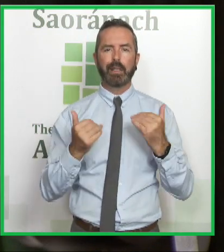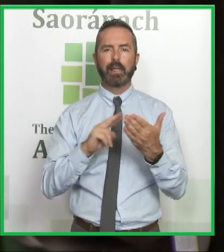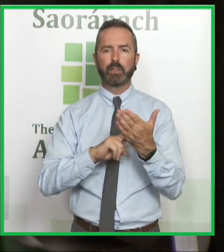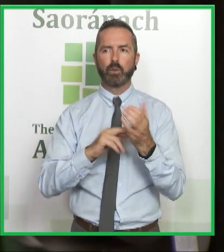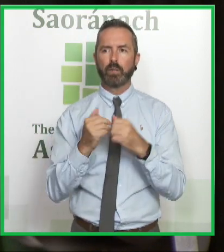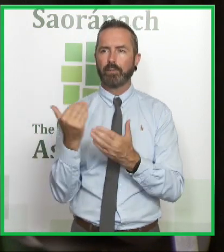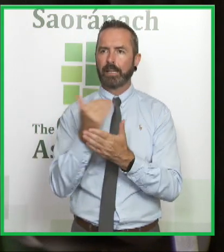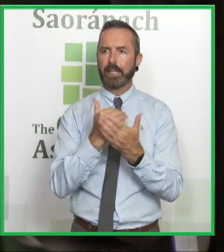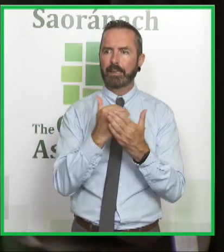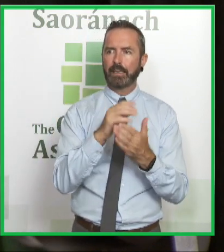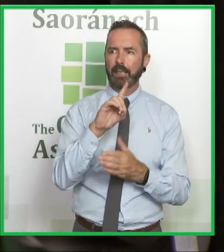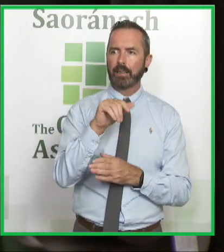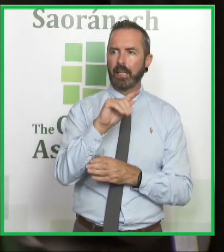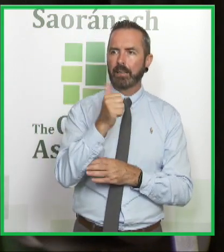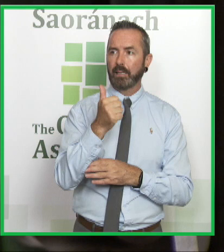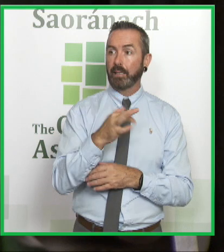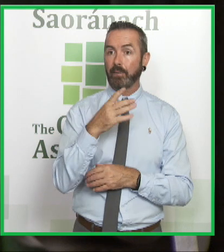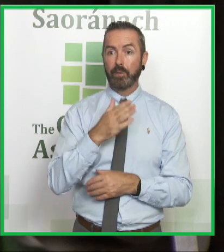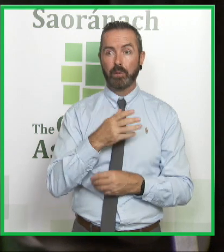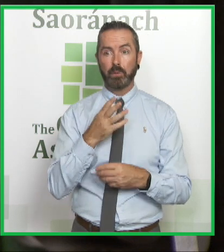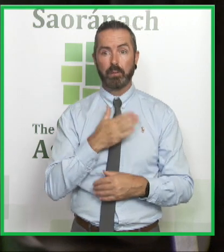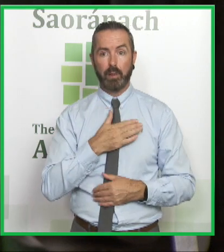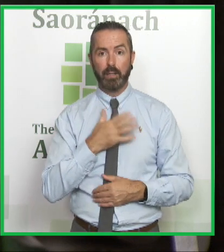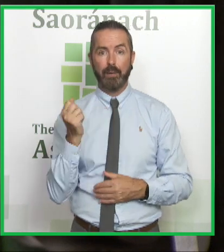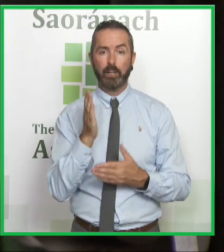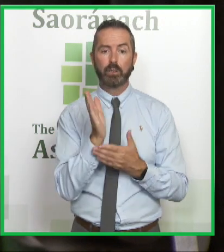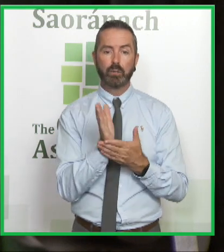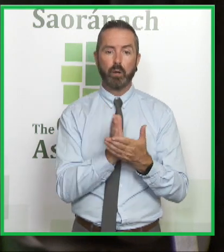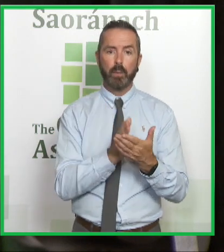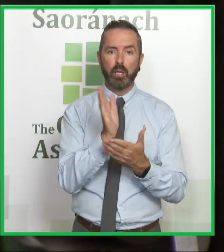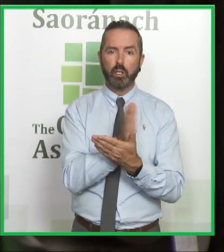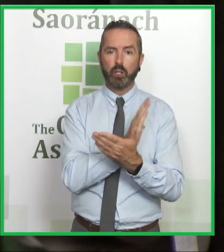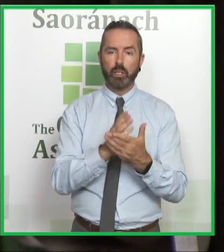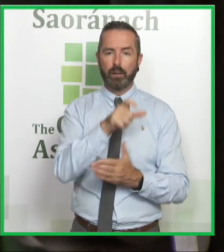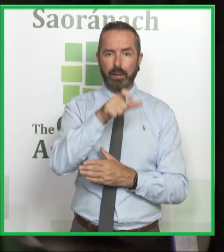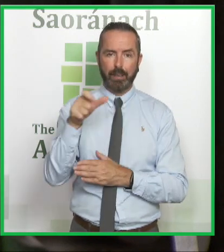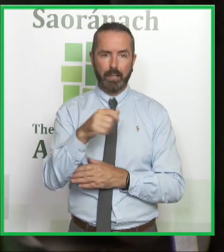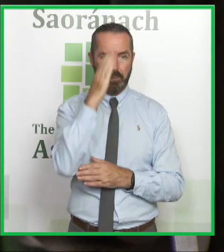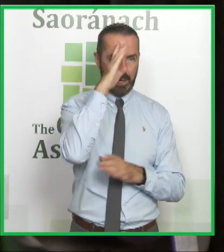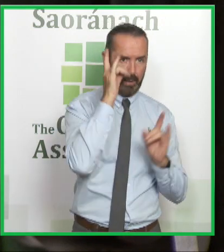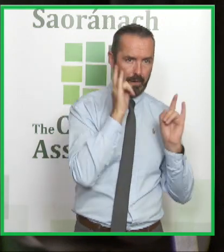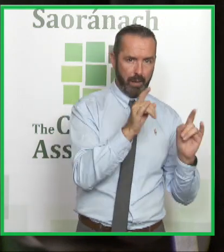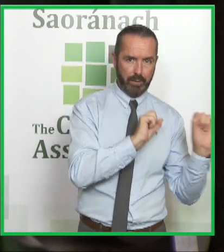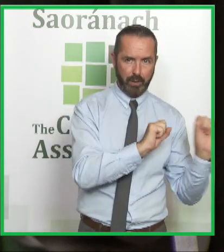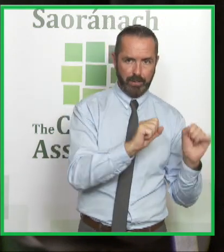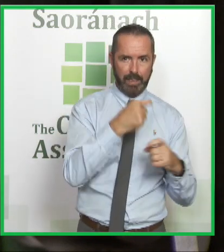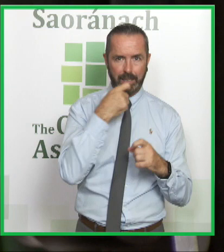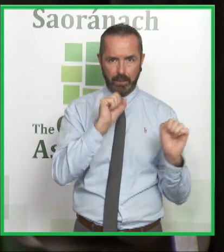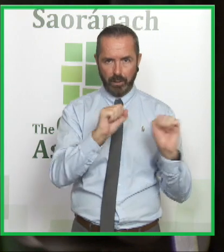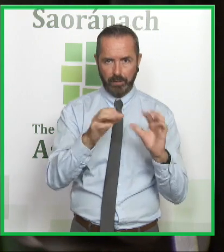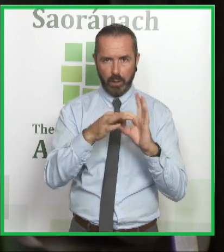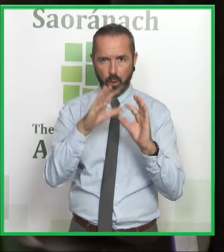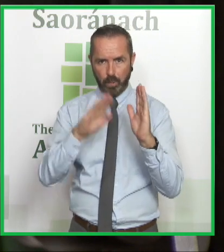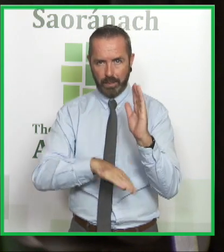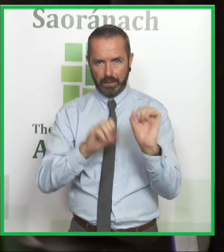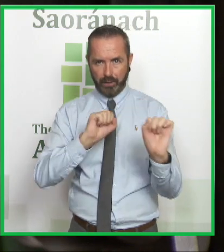data, if you like, we have shared clients. We have the mental health services, addiction services, we have homeless services,